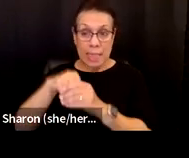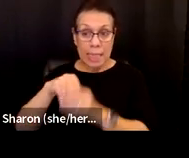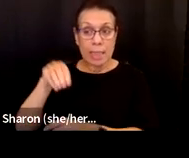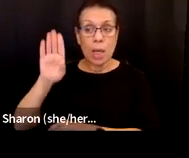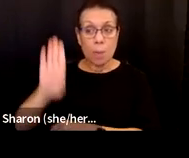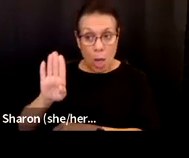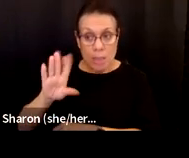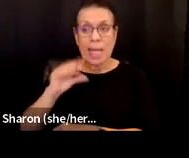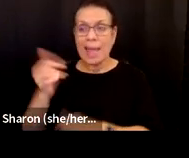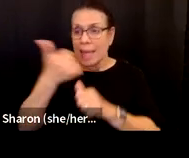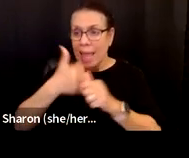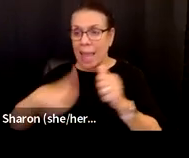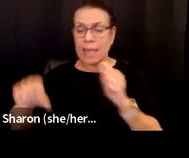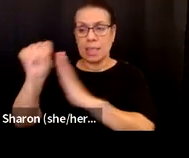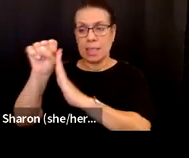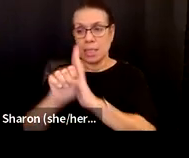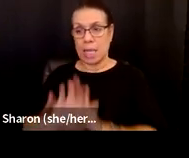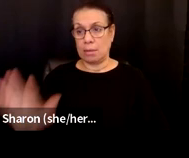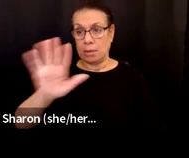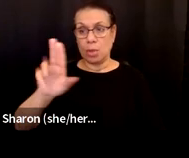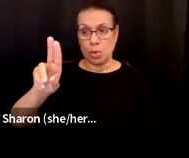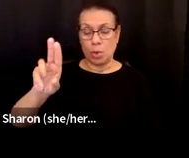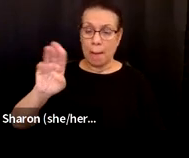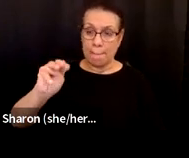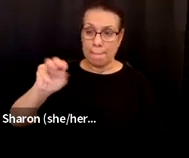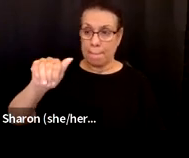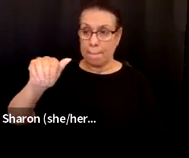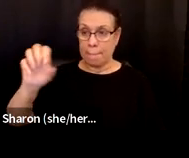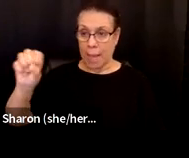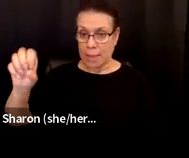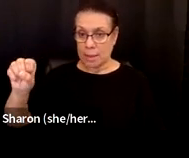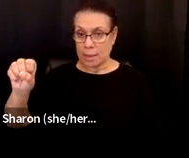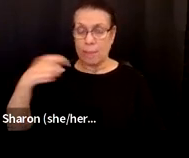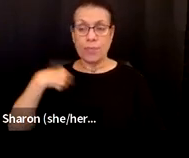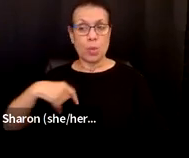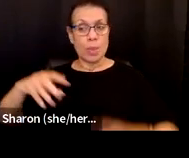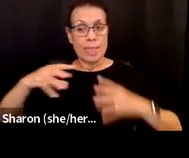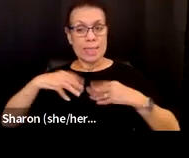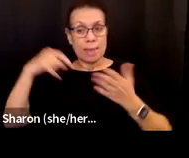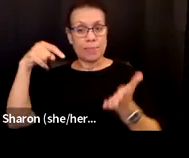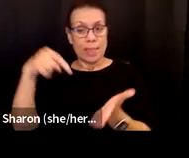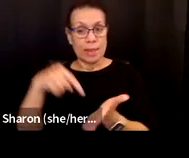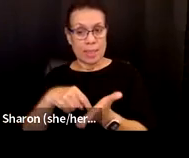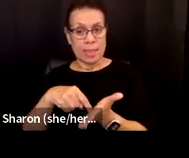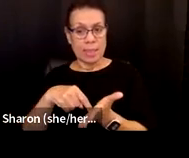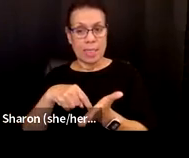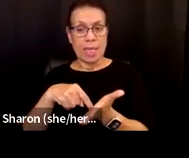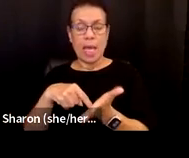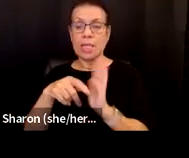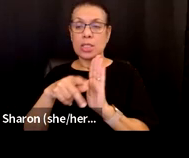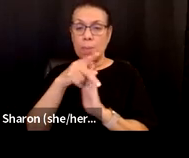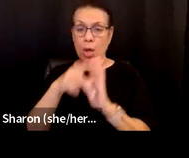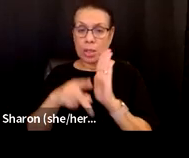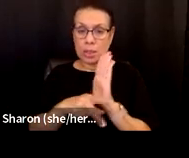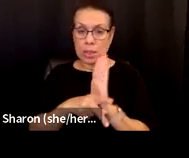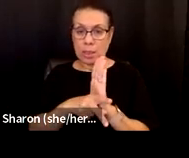college and career ready and the bps boldly adopted those as a policy based on the courageous